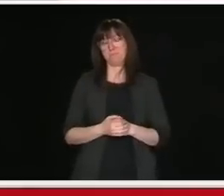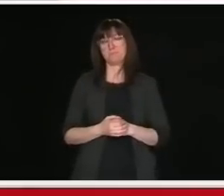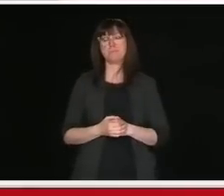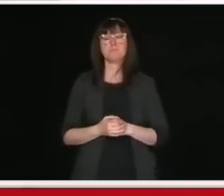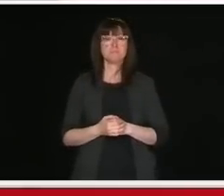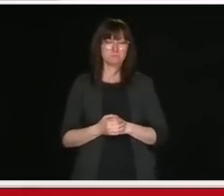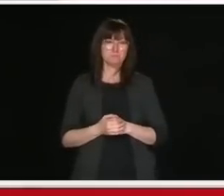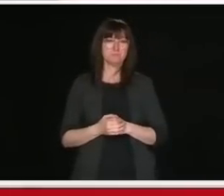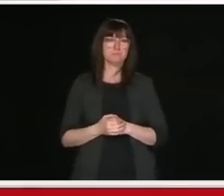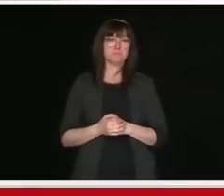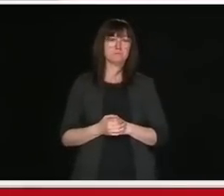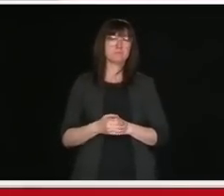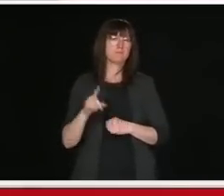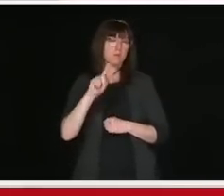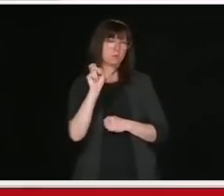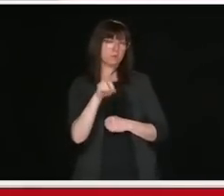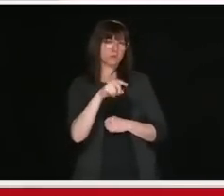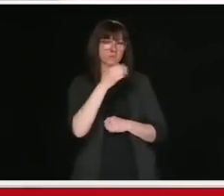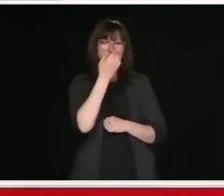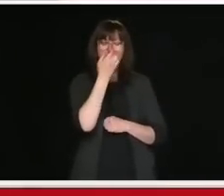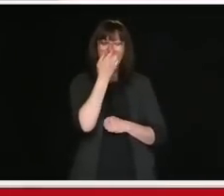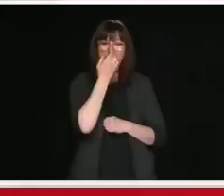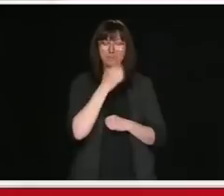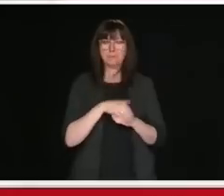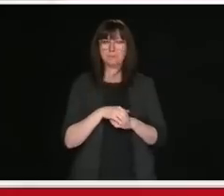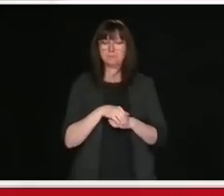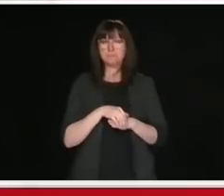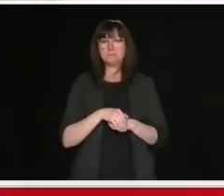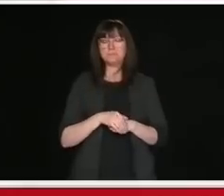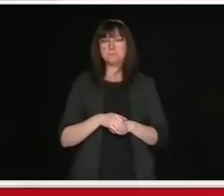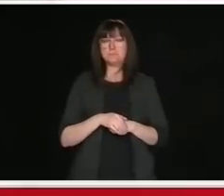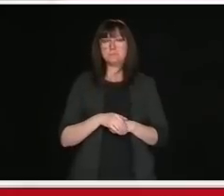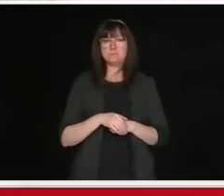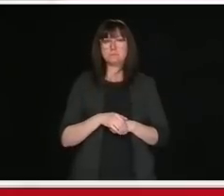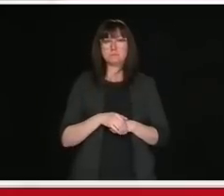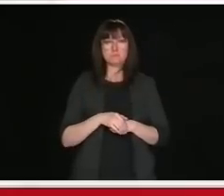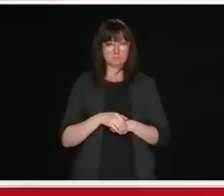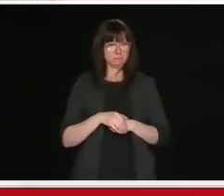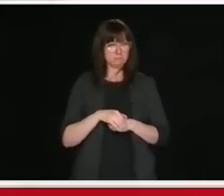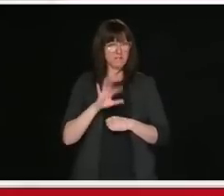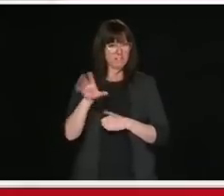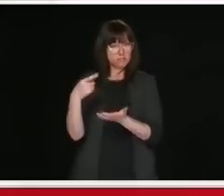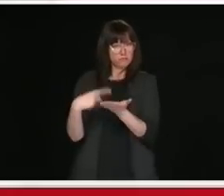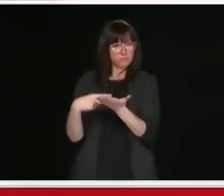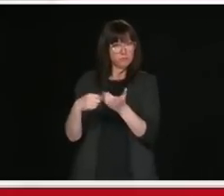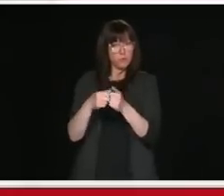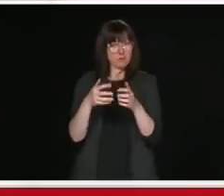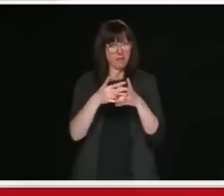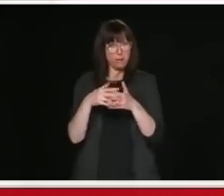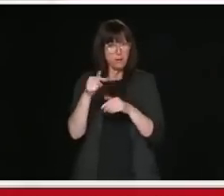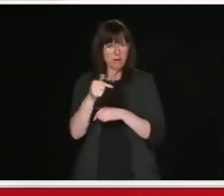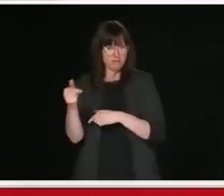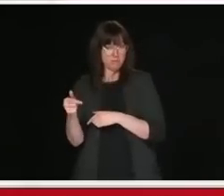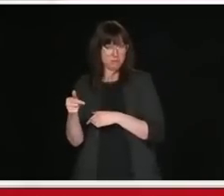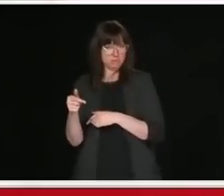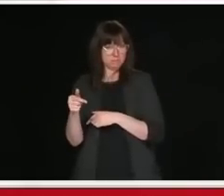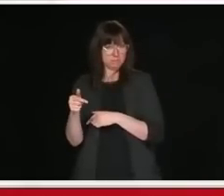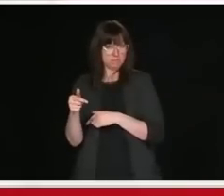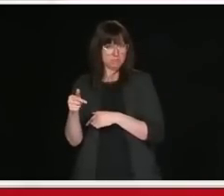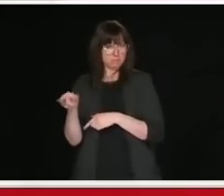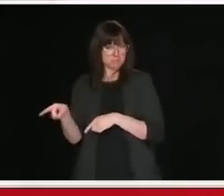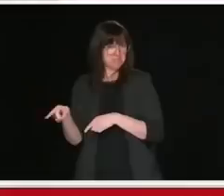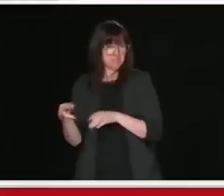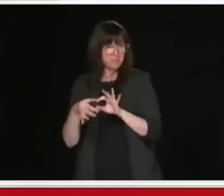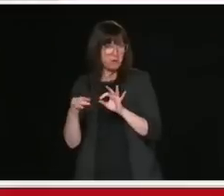Will you have you raised a question with the American administration? Will you get guarantees or have you already have a